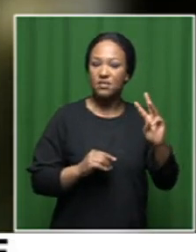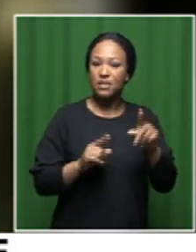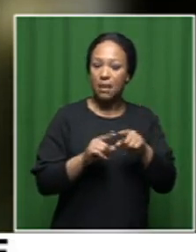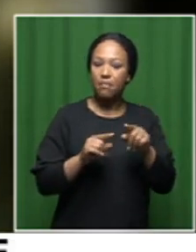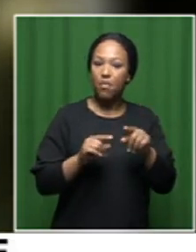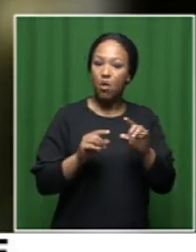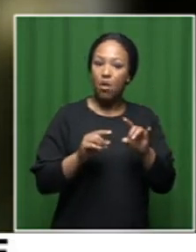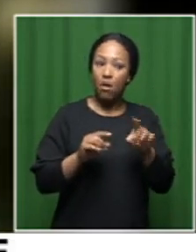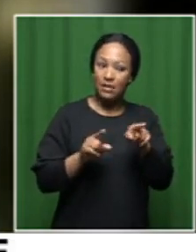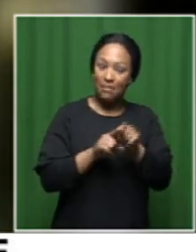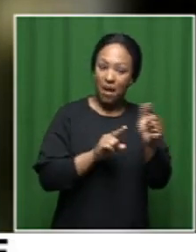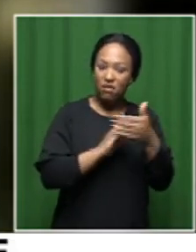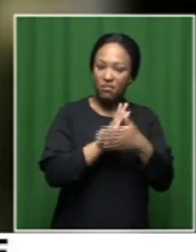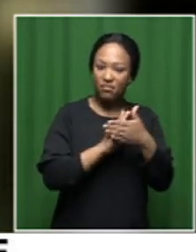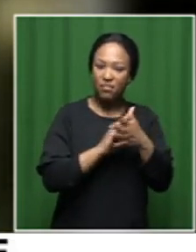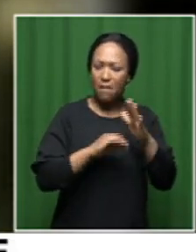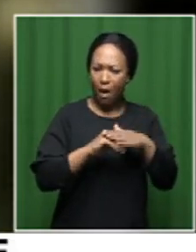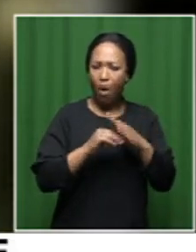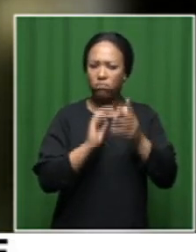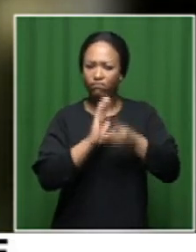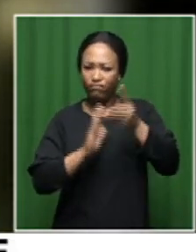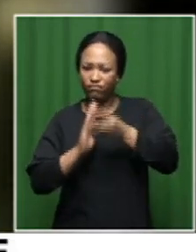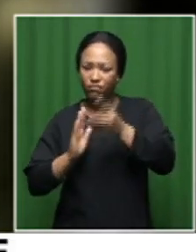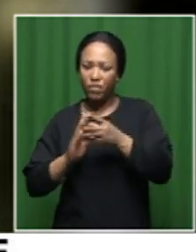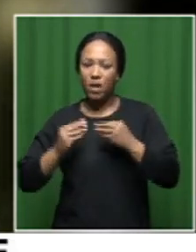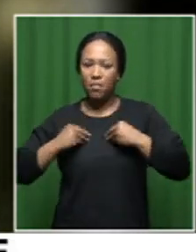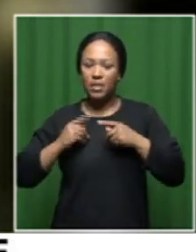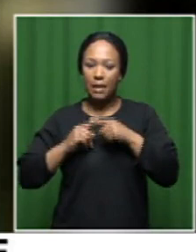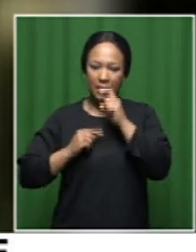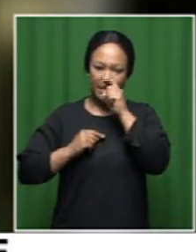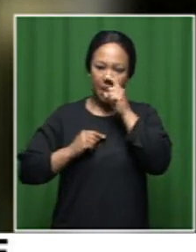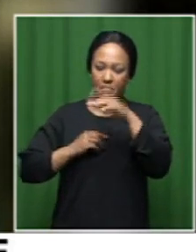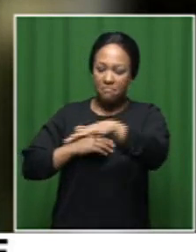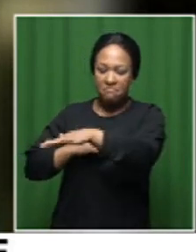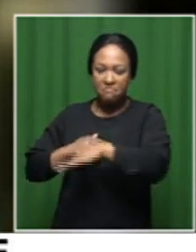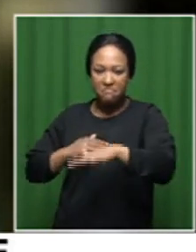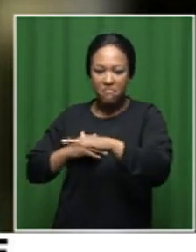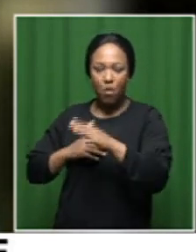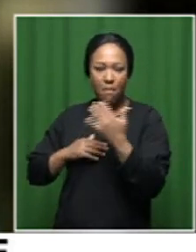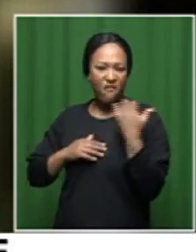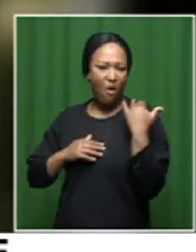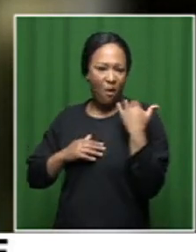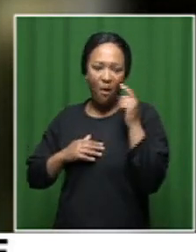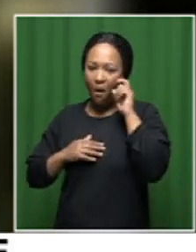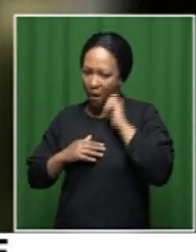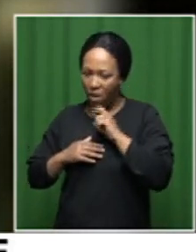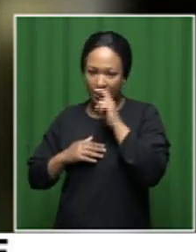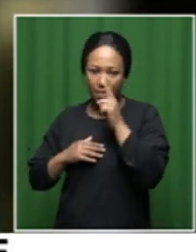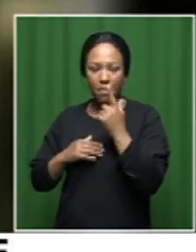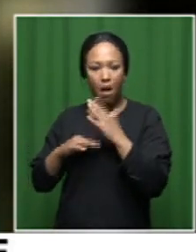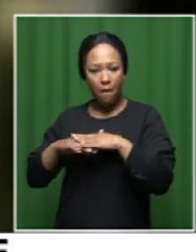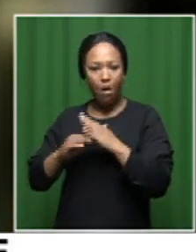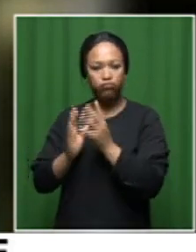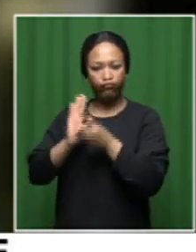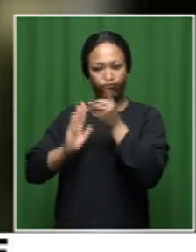of new development happening, as well as the redevelopment of properties in suburbs or existing suburbs. So I think developers have seen that there's